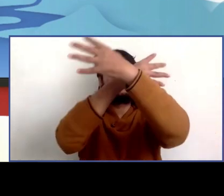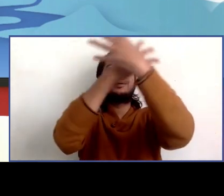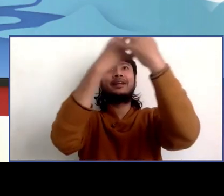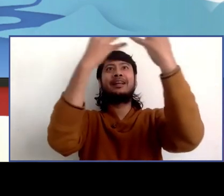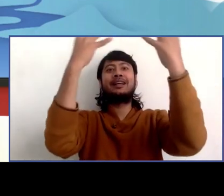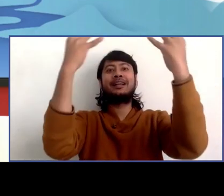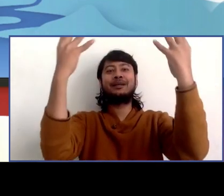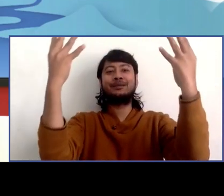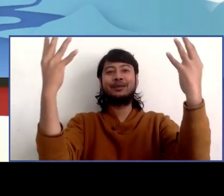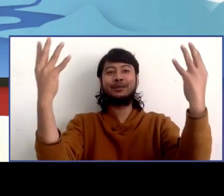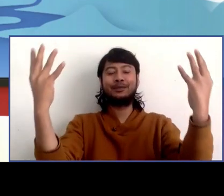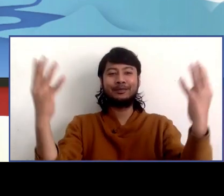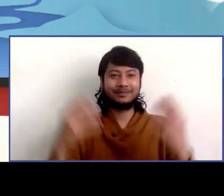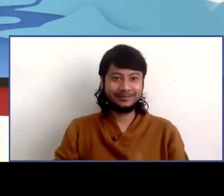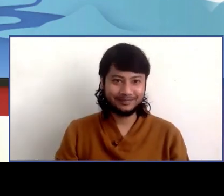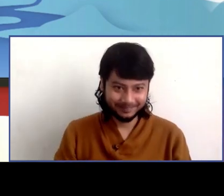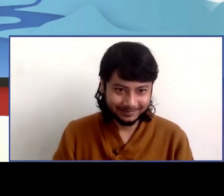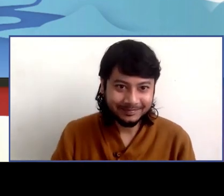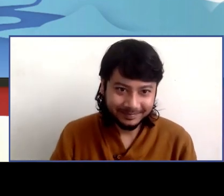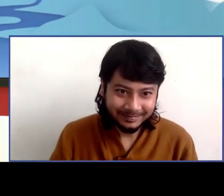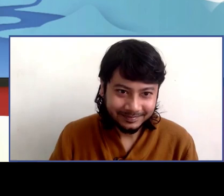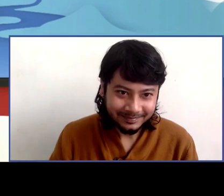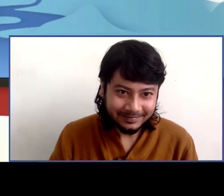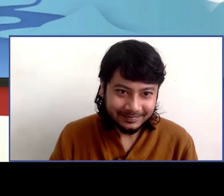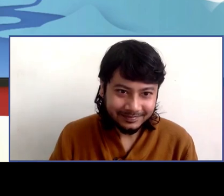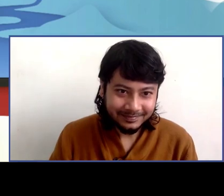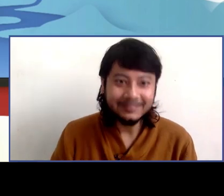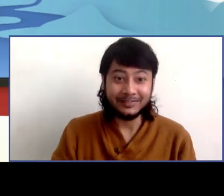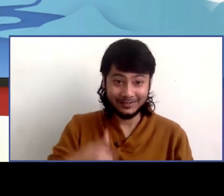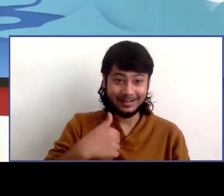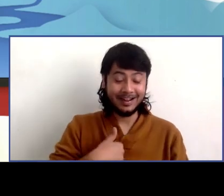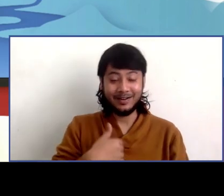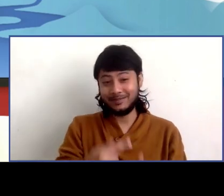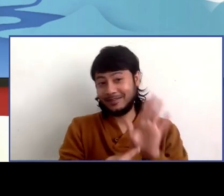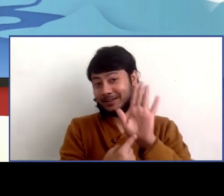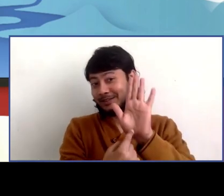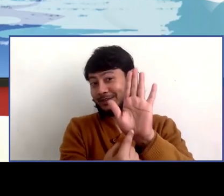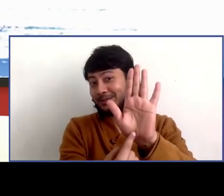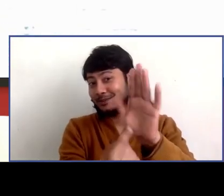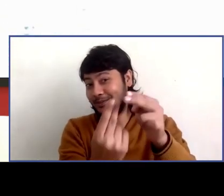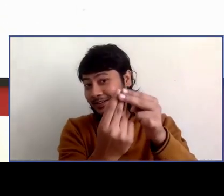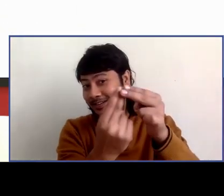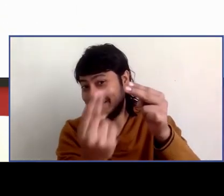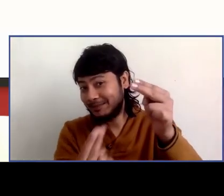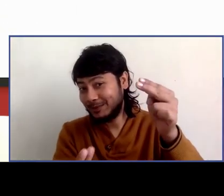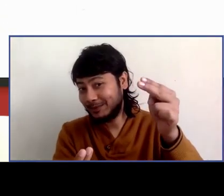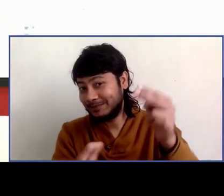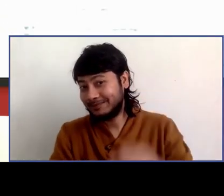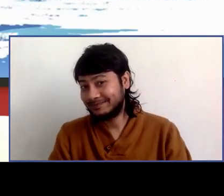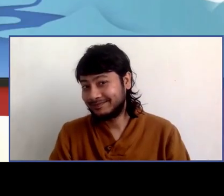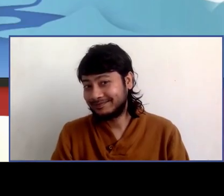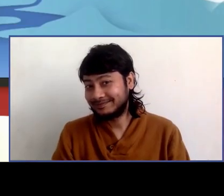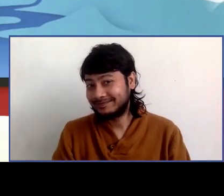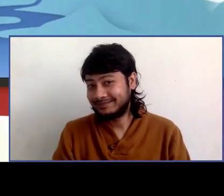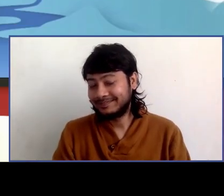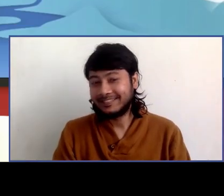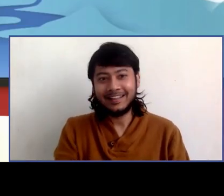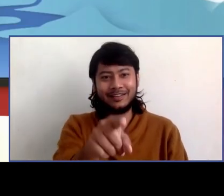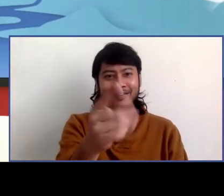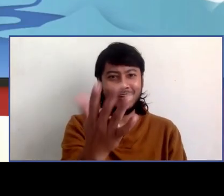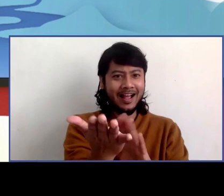to see that rainbow? Let me take you into the rainbow. Give me your hand. Let's go.